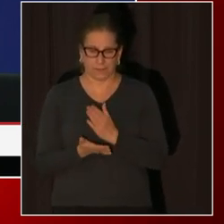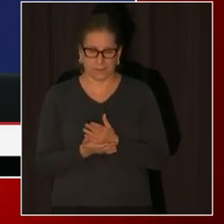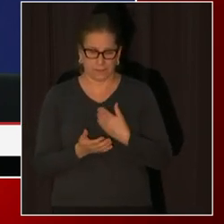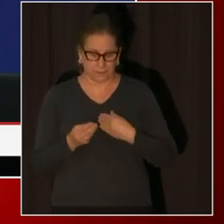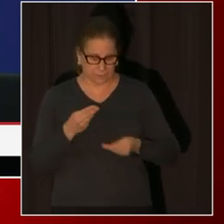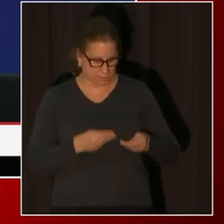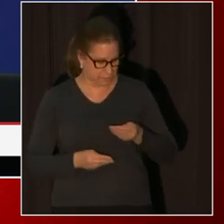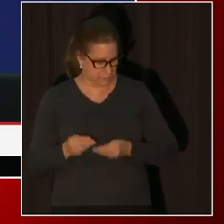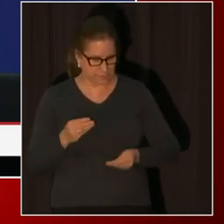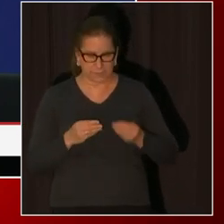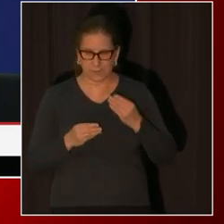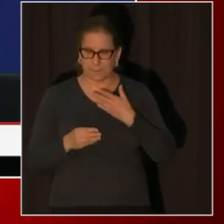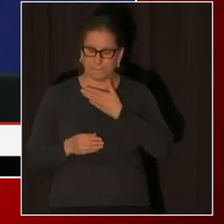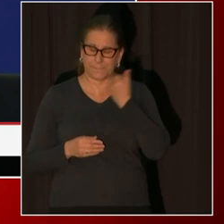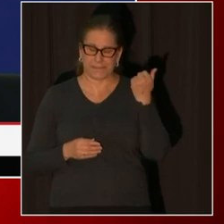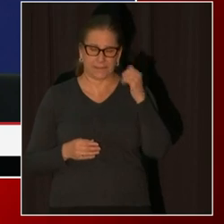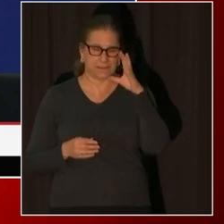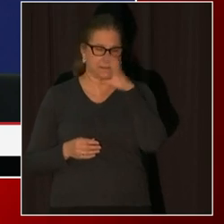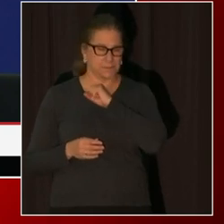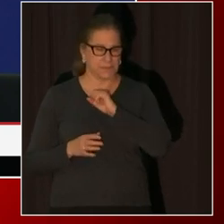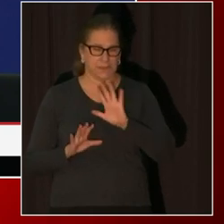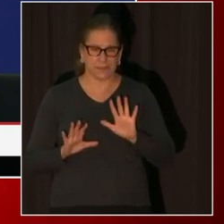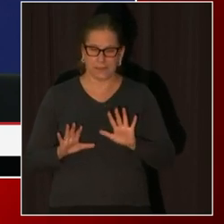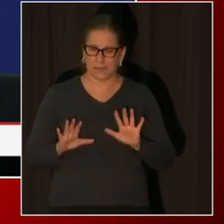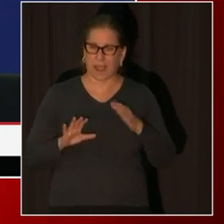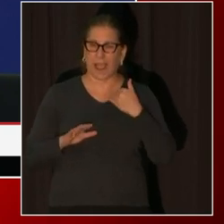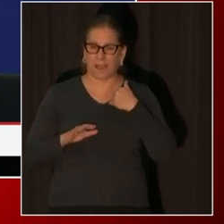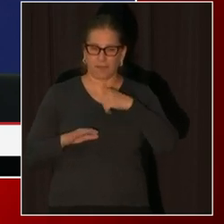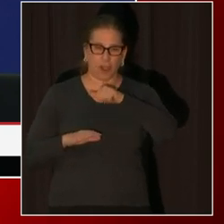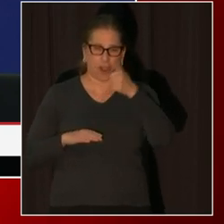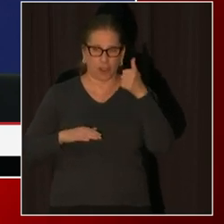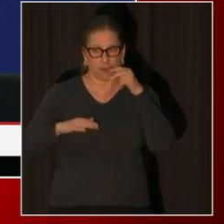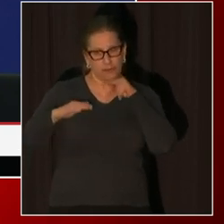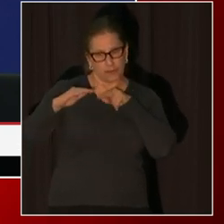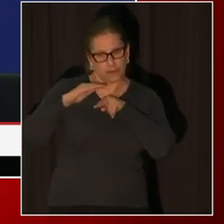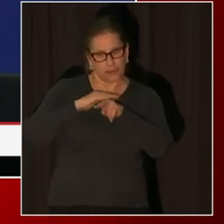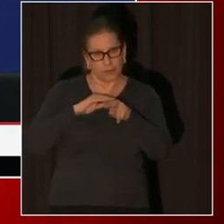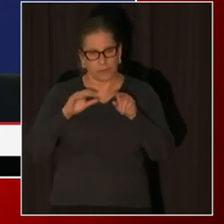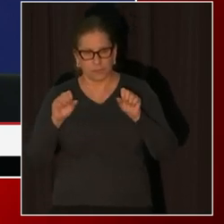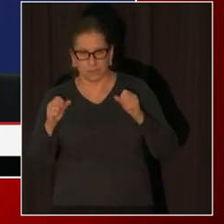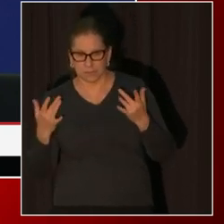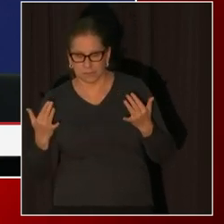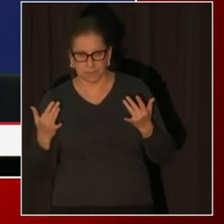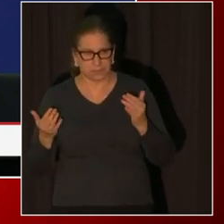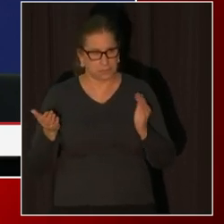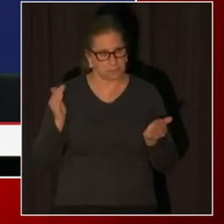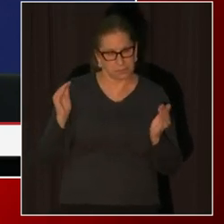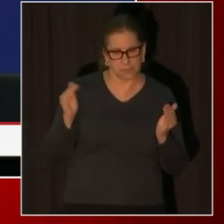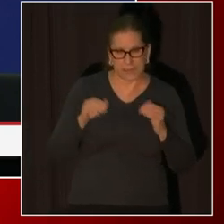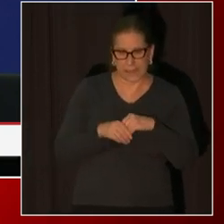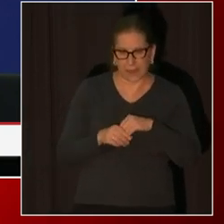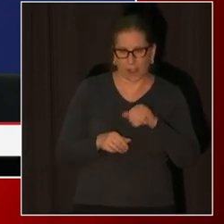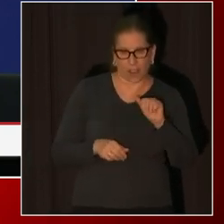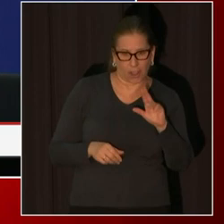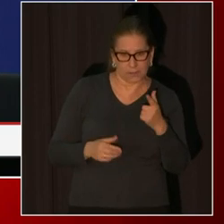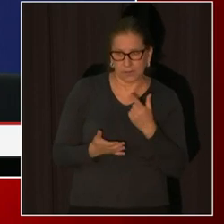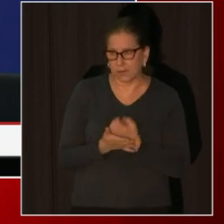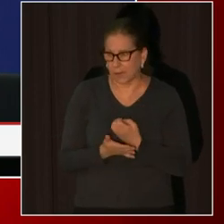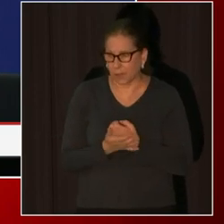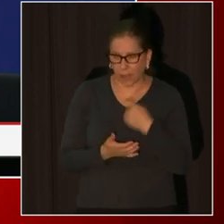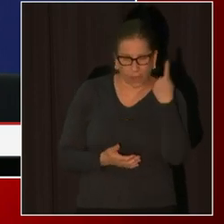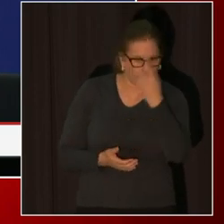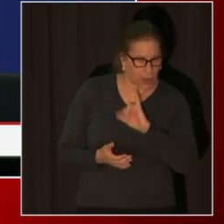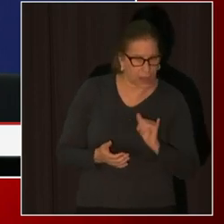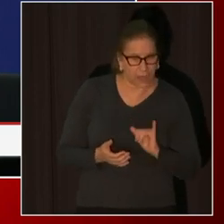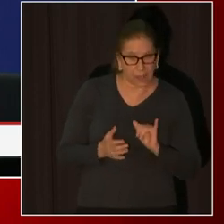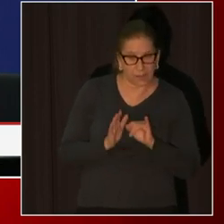a additional forecast in August to see where we are, to see if we're opening and how the economy is recovering. But I think